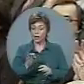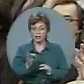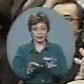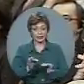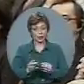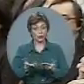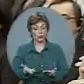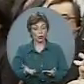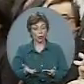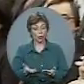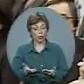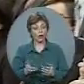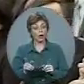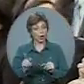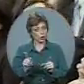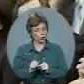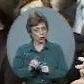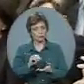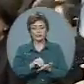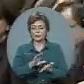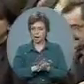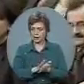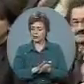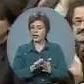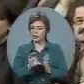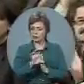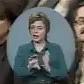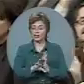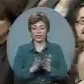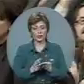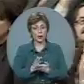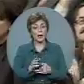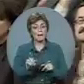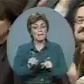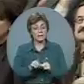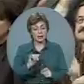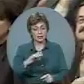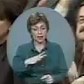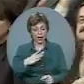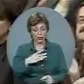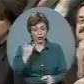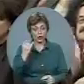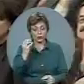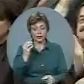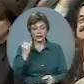property rights should be included in the Charter, Mr. Speaker. But this,